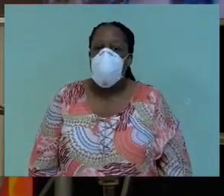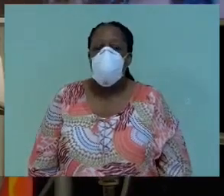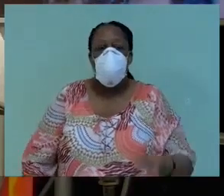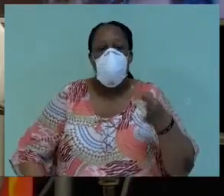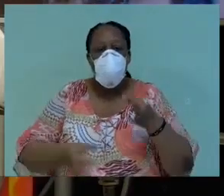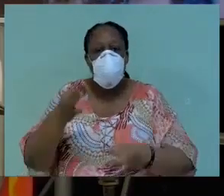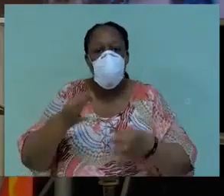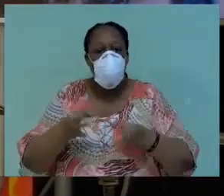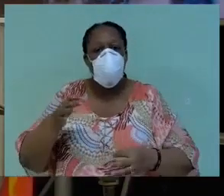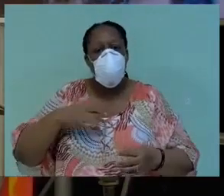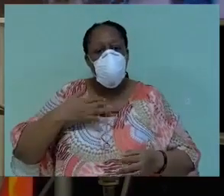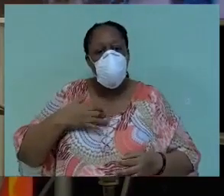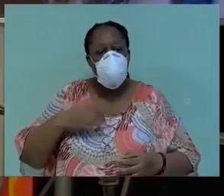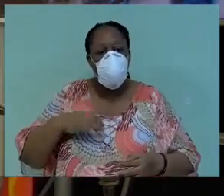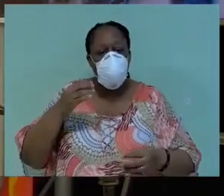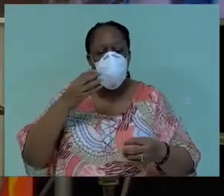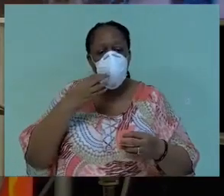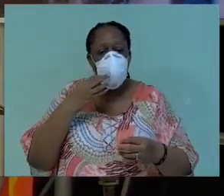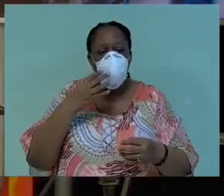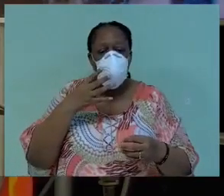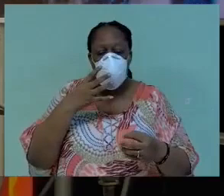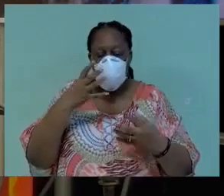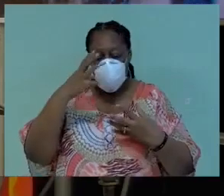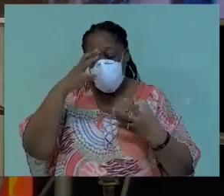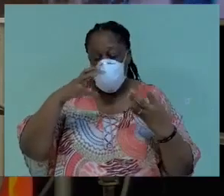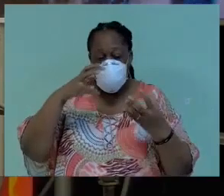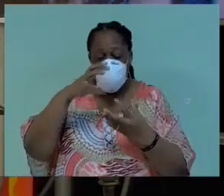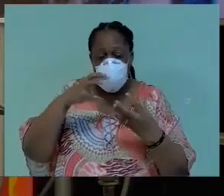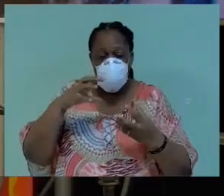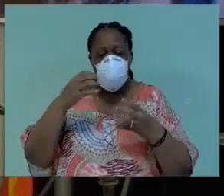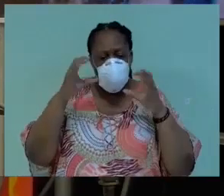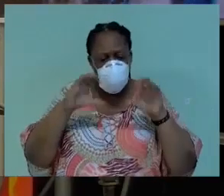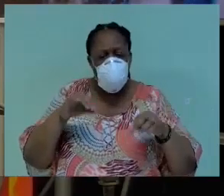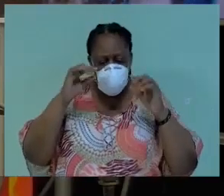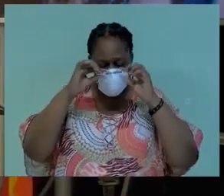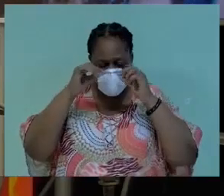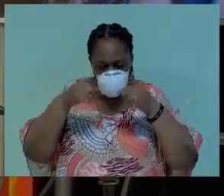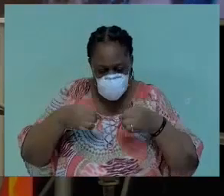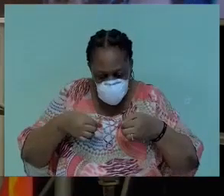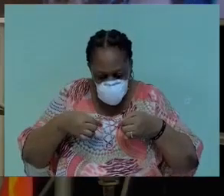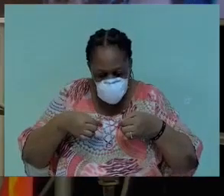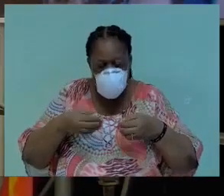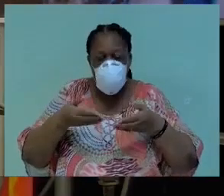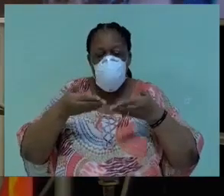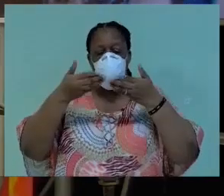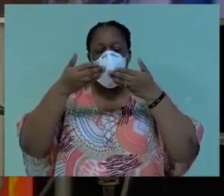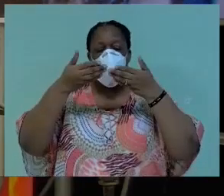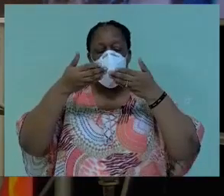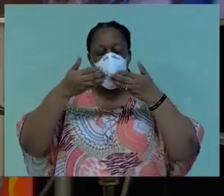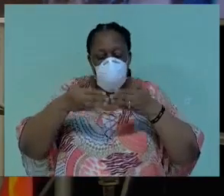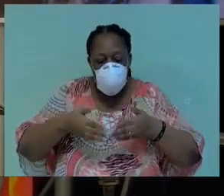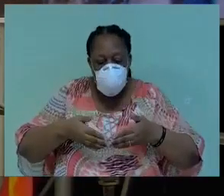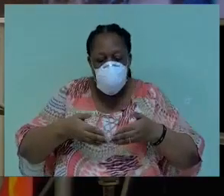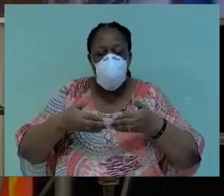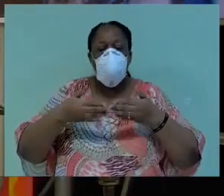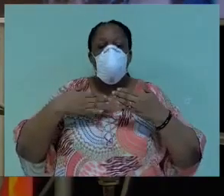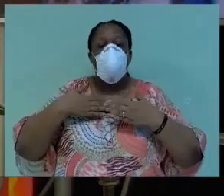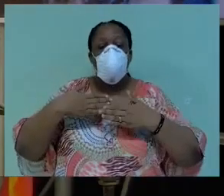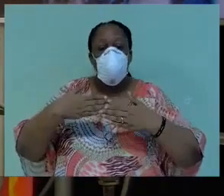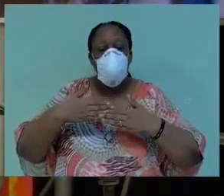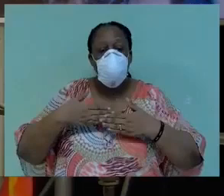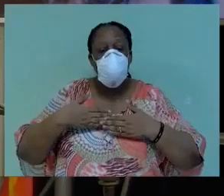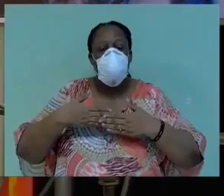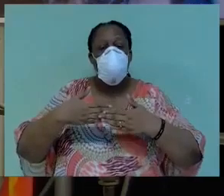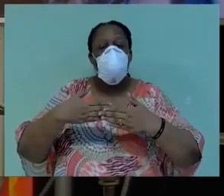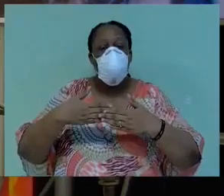mask for a prolonged period of time, if I have on a N95 mask, I have to take it down temporarily. There are a lot of persons